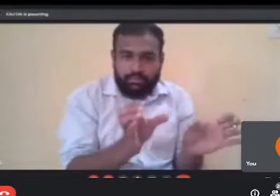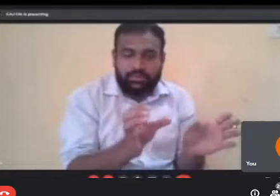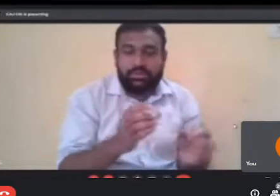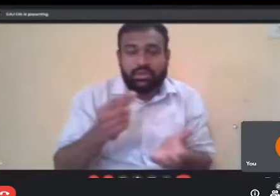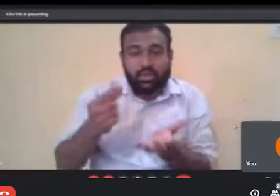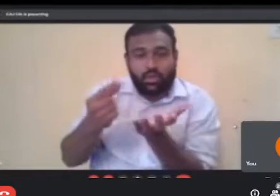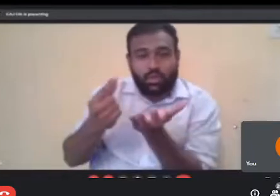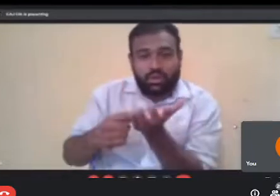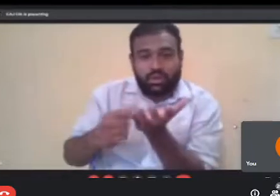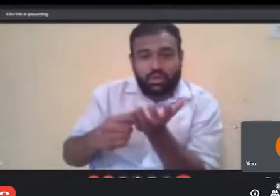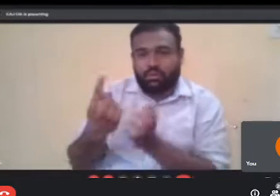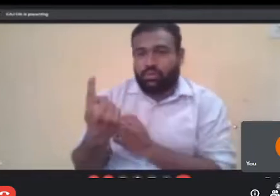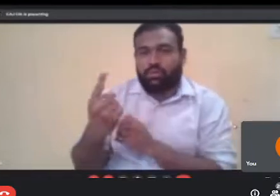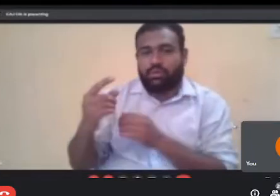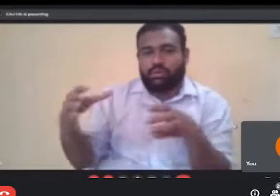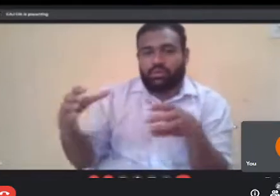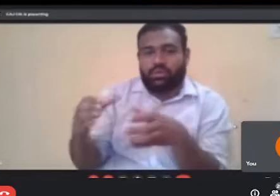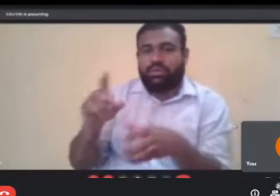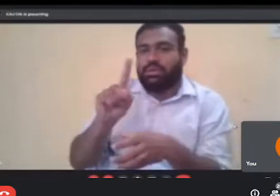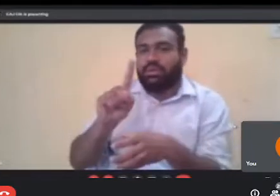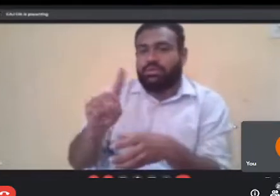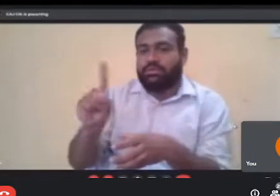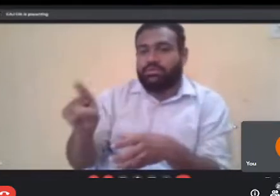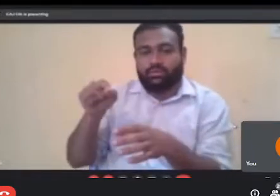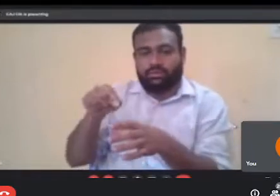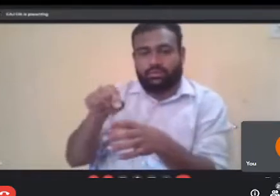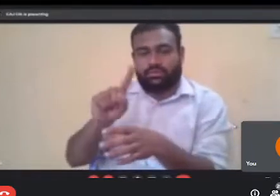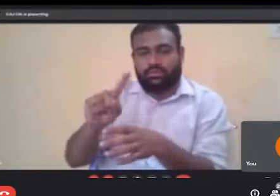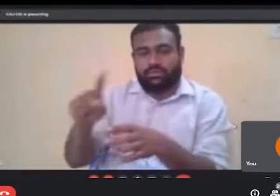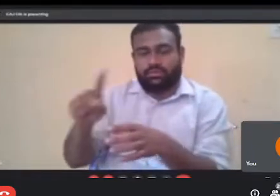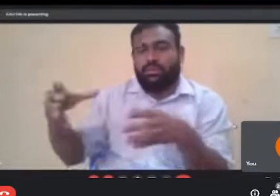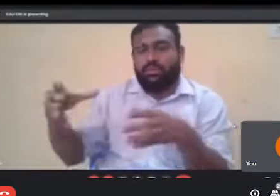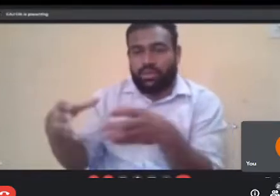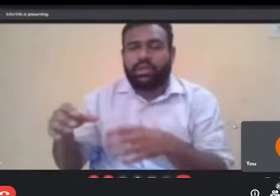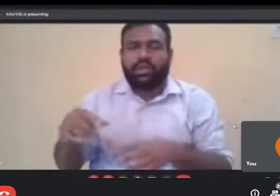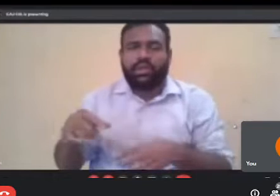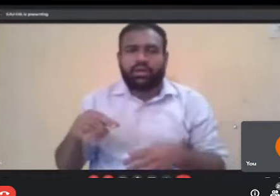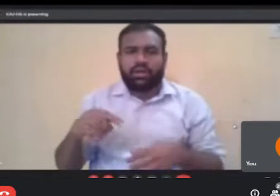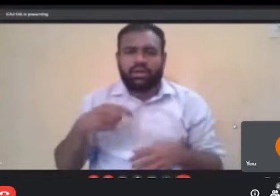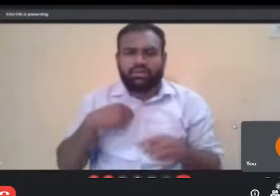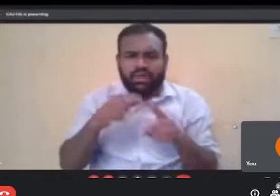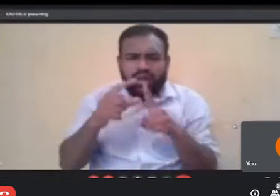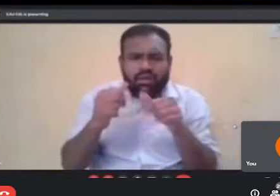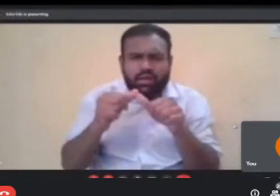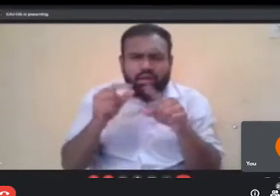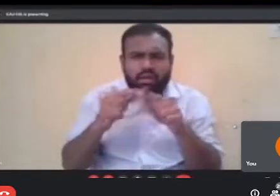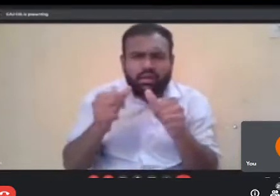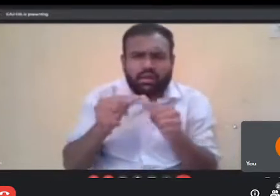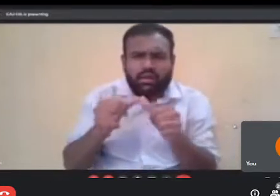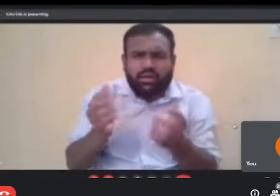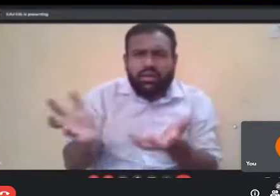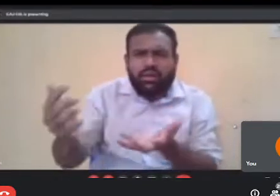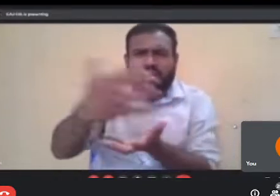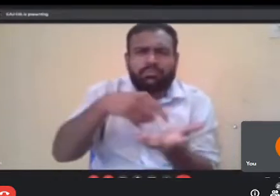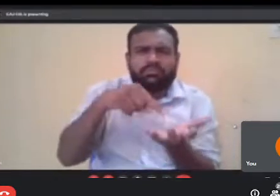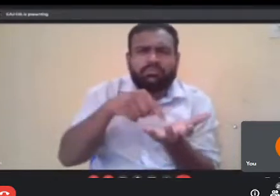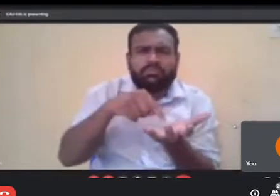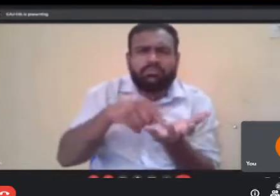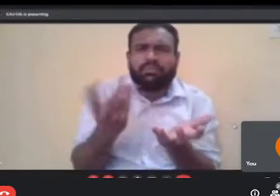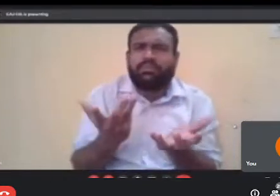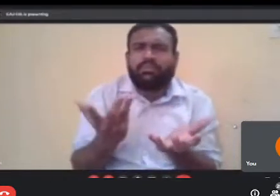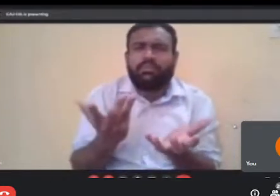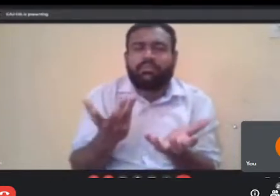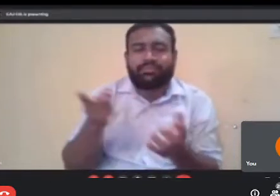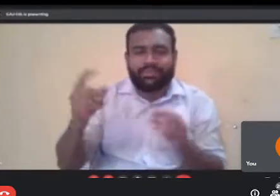B. We have two groups where Uganda, we also have one more group, 11 students of people will there. The data which